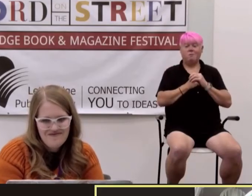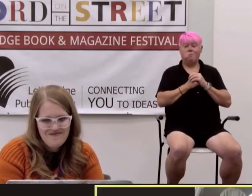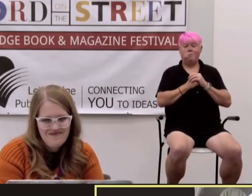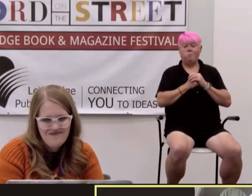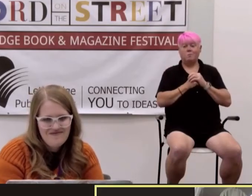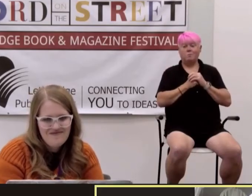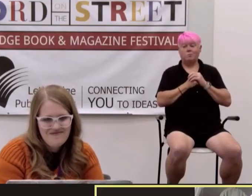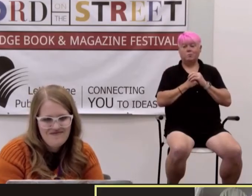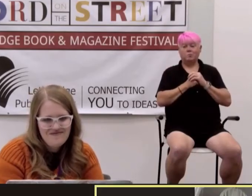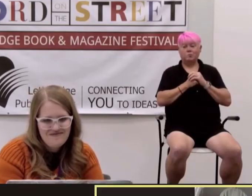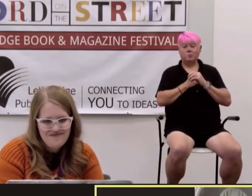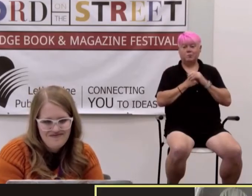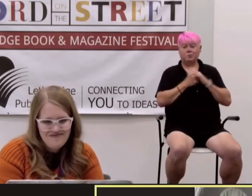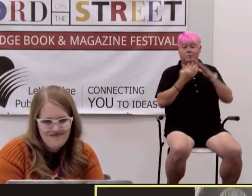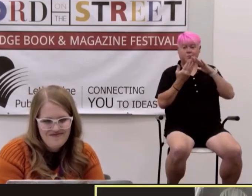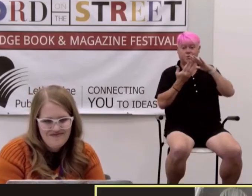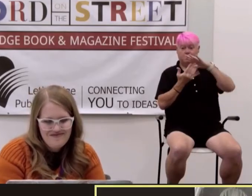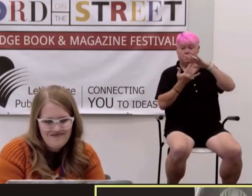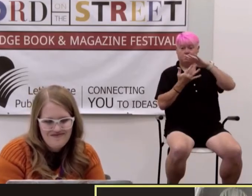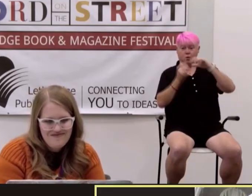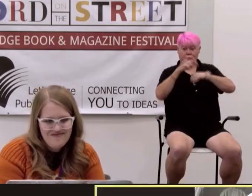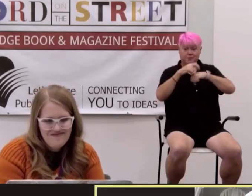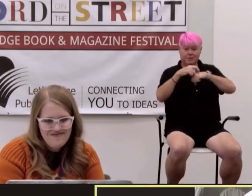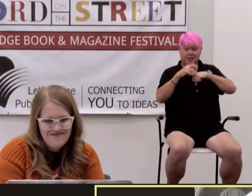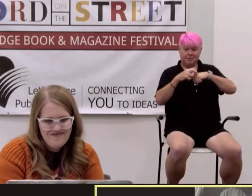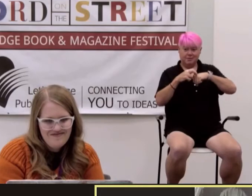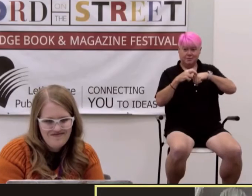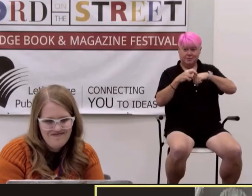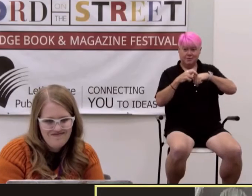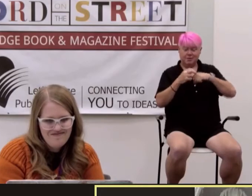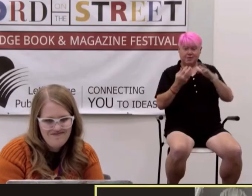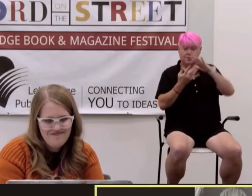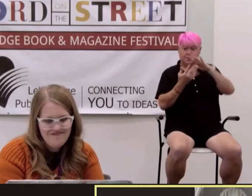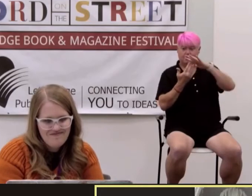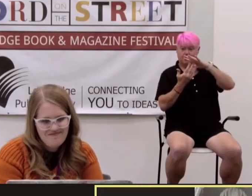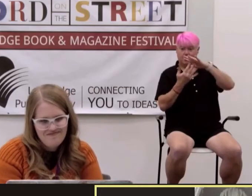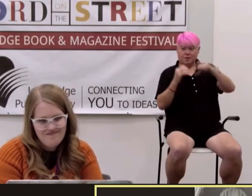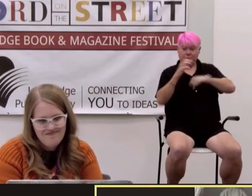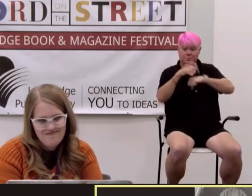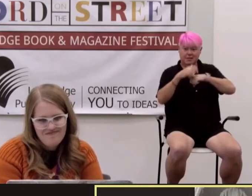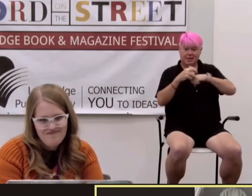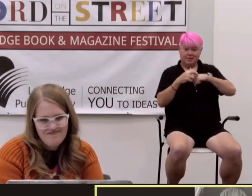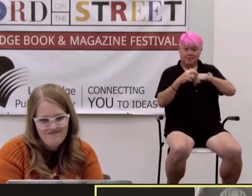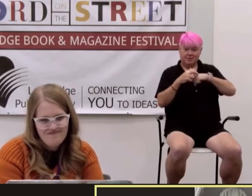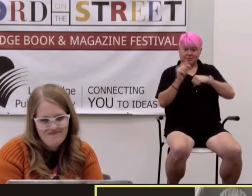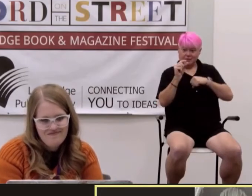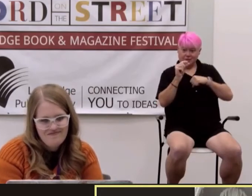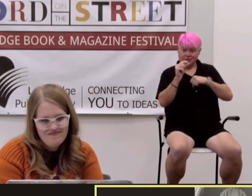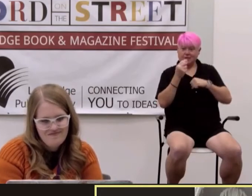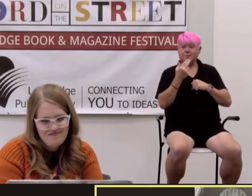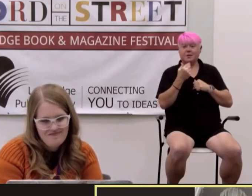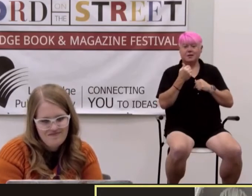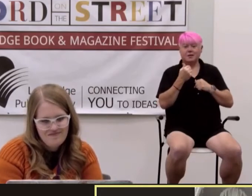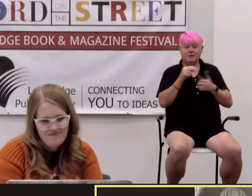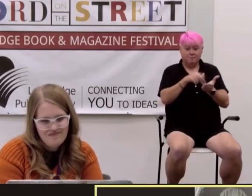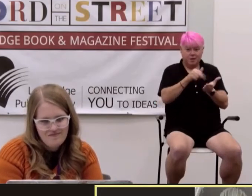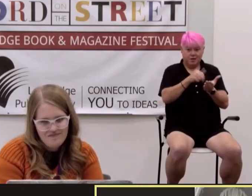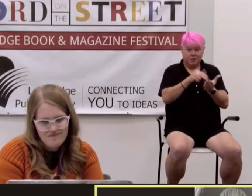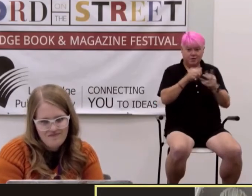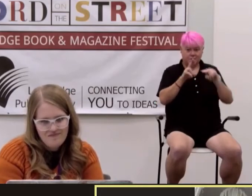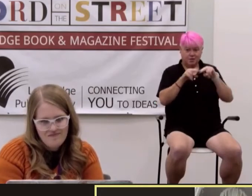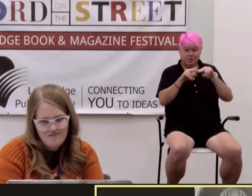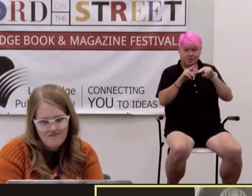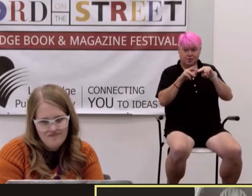So boiled potatoes, they're just boiled potatoes, little bit of butter, little salt,